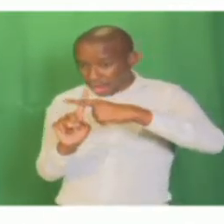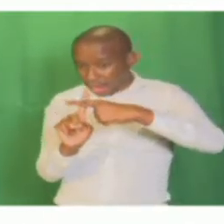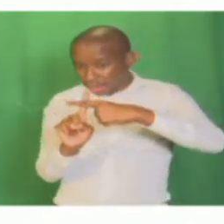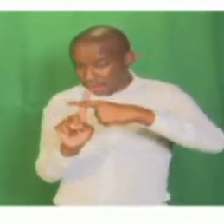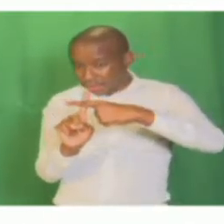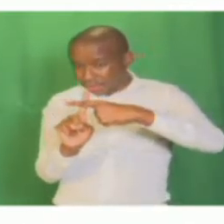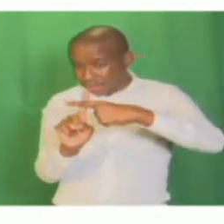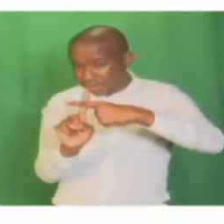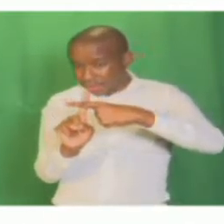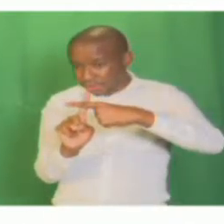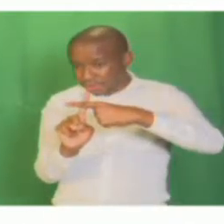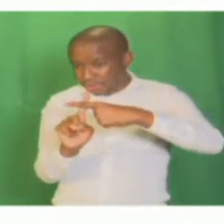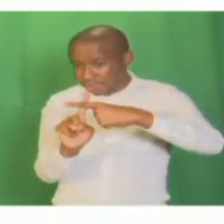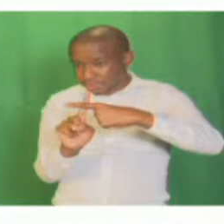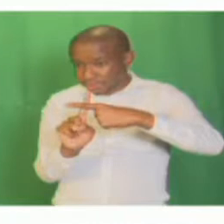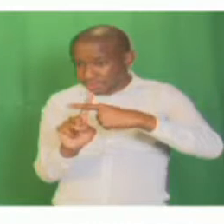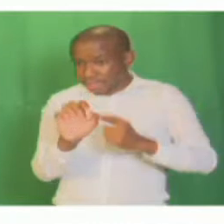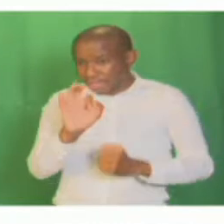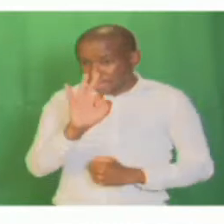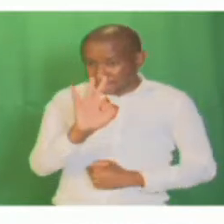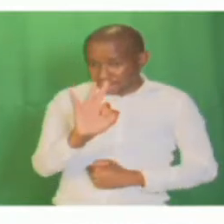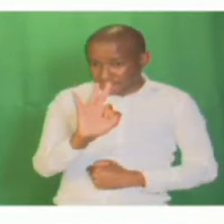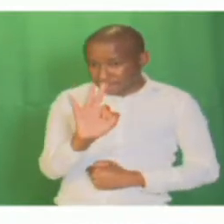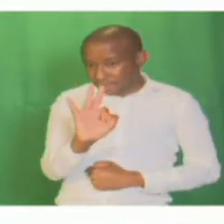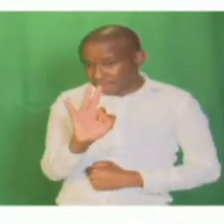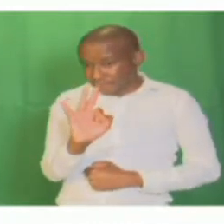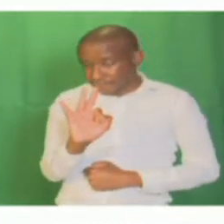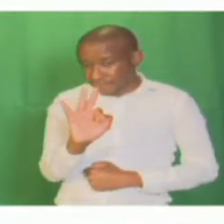plus 3